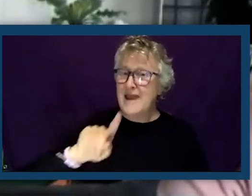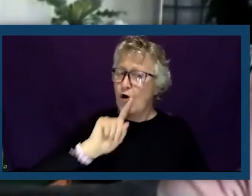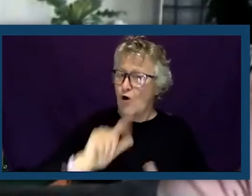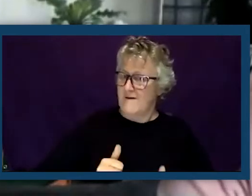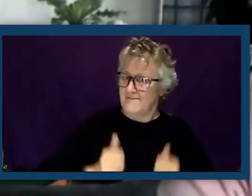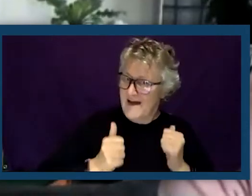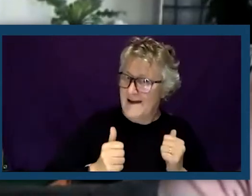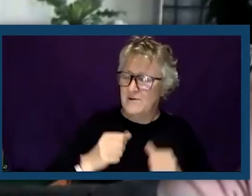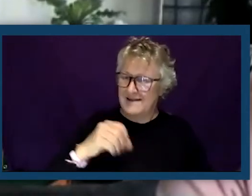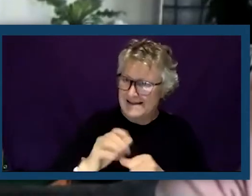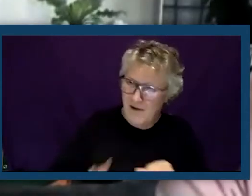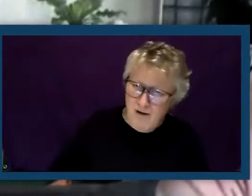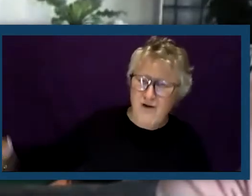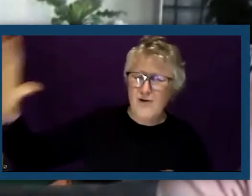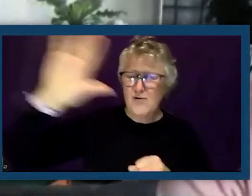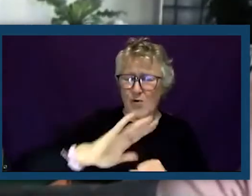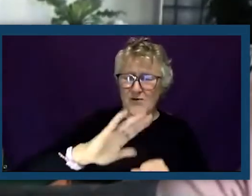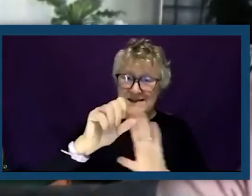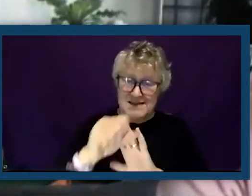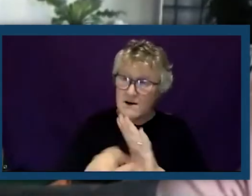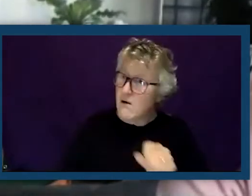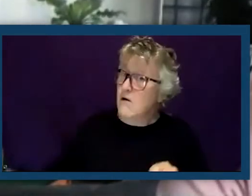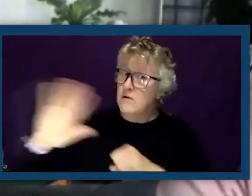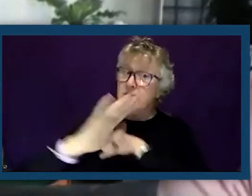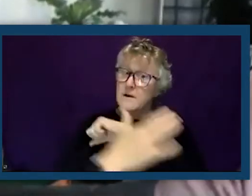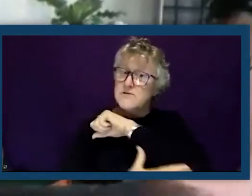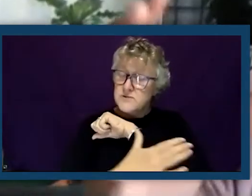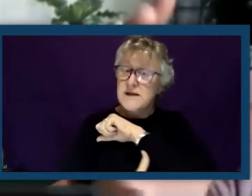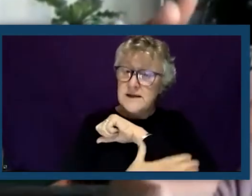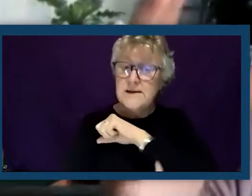districts across the state and across the country, so that it's not